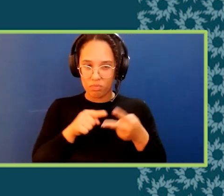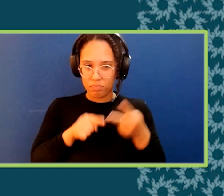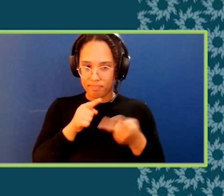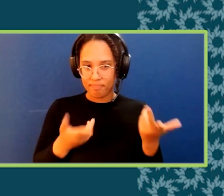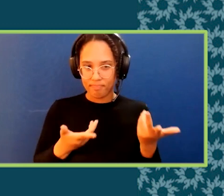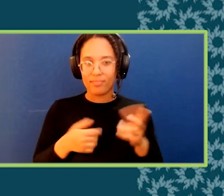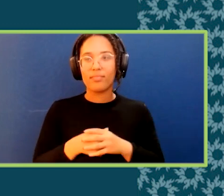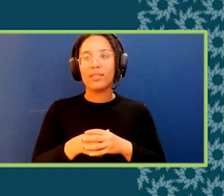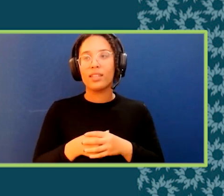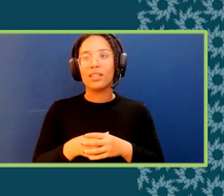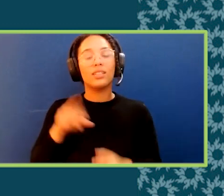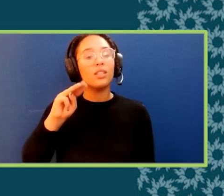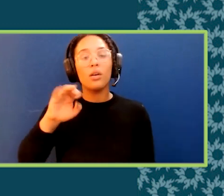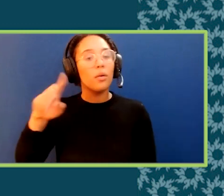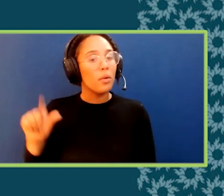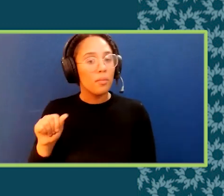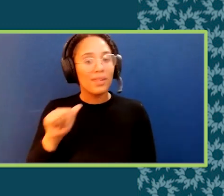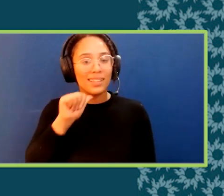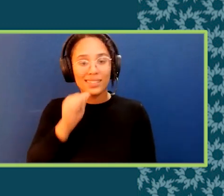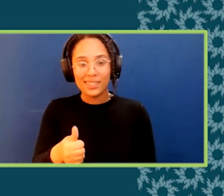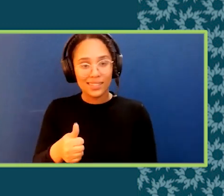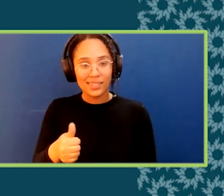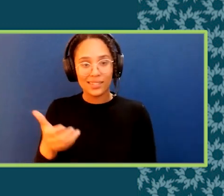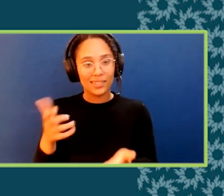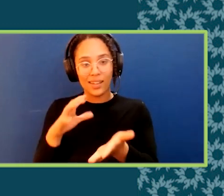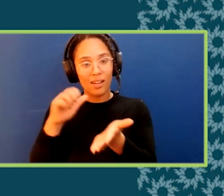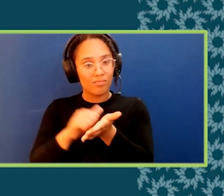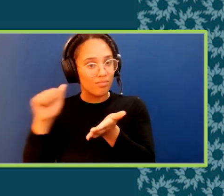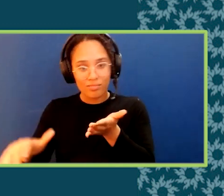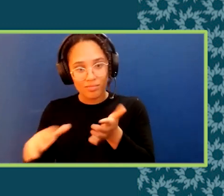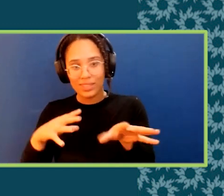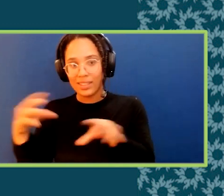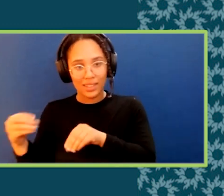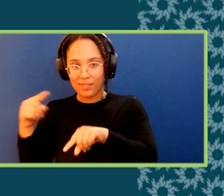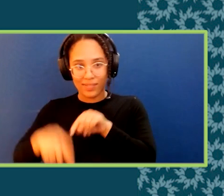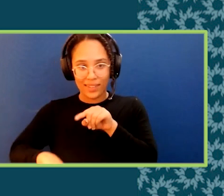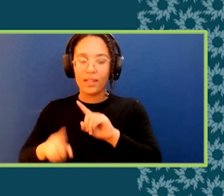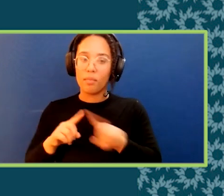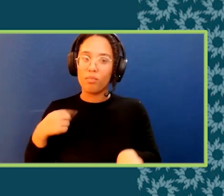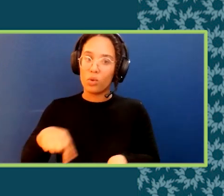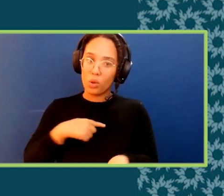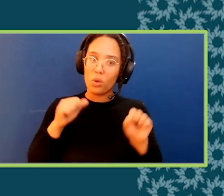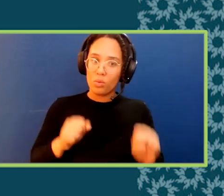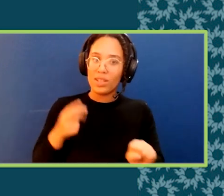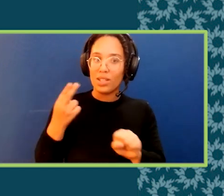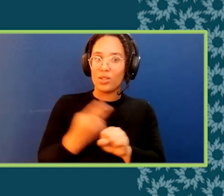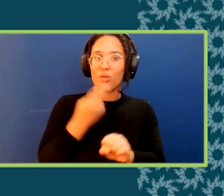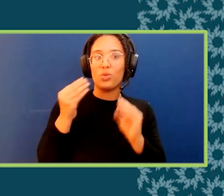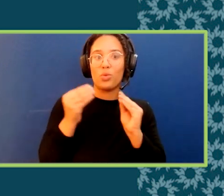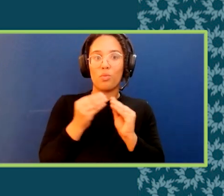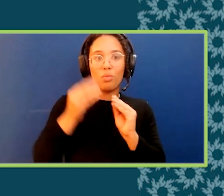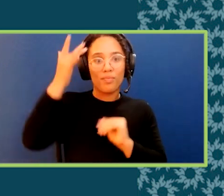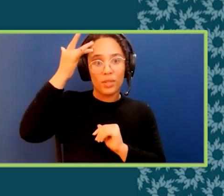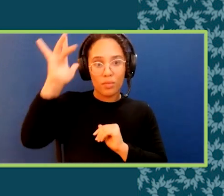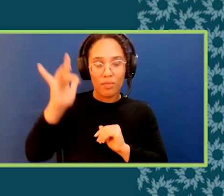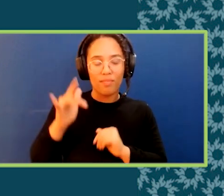any resource or tool, we could use it much more wisely. Wow. Minal, is it true? This is